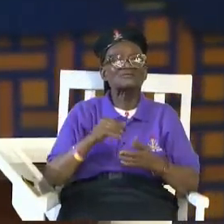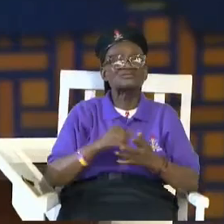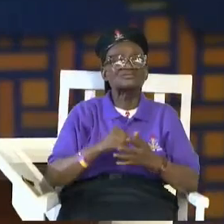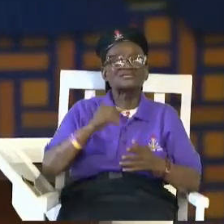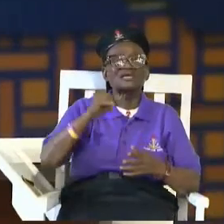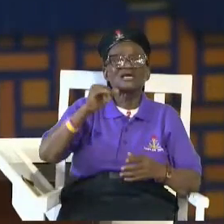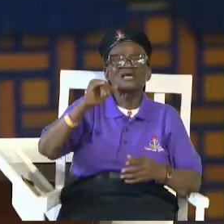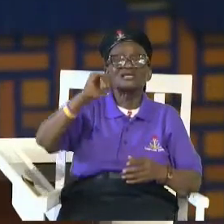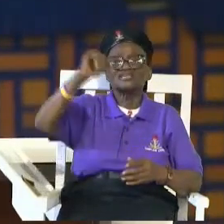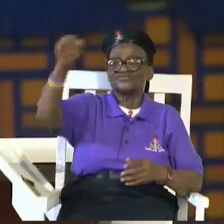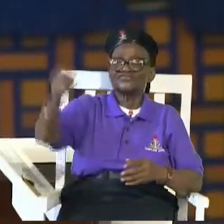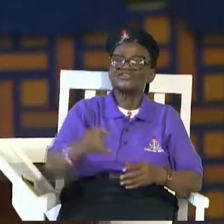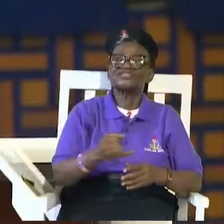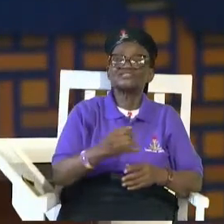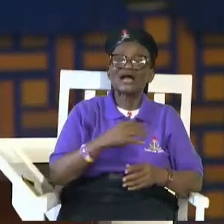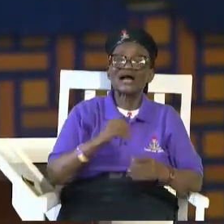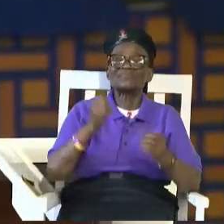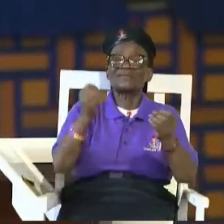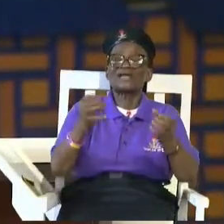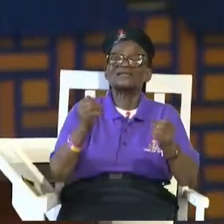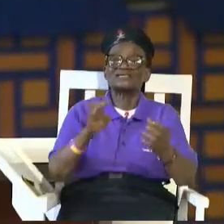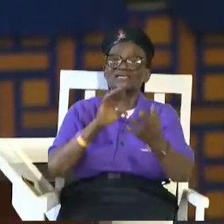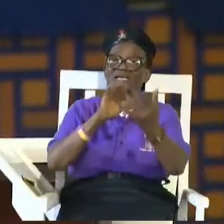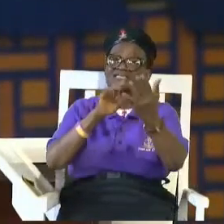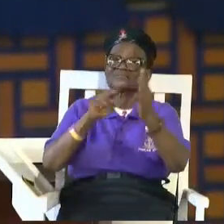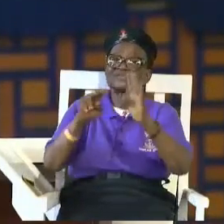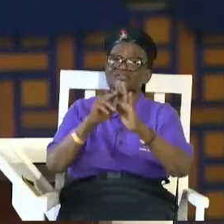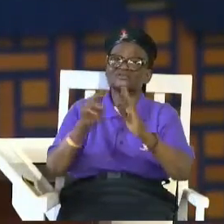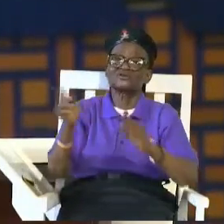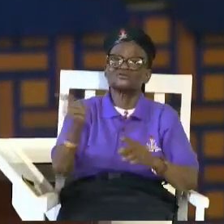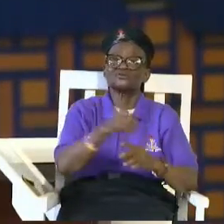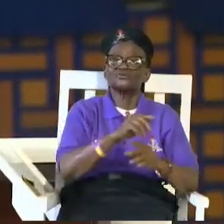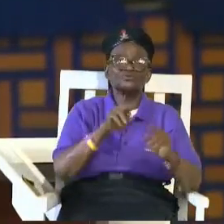invitation, a lot of expectation. You're looking for the day.